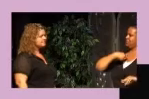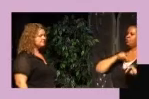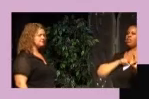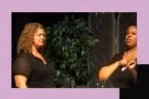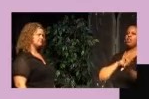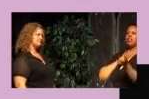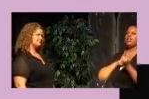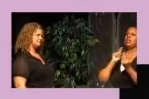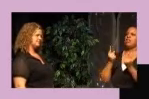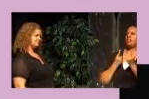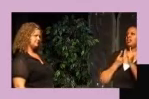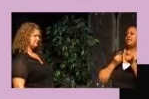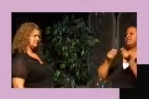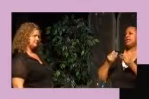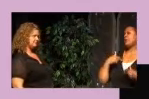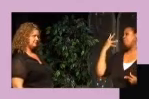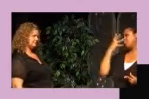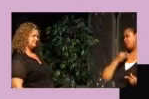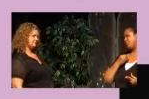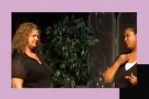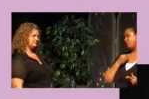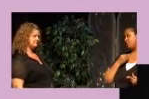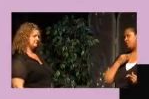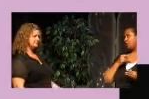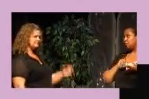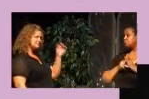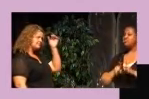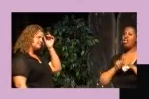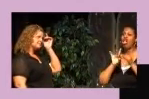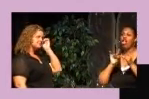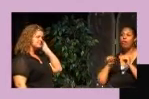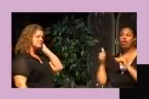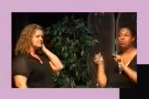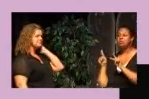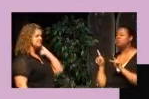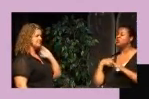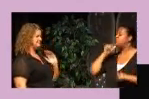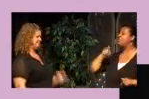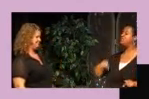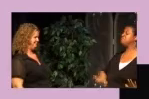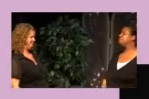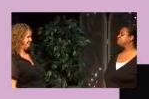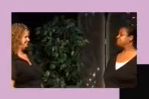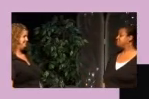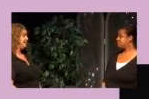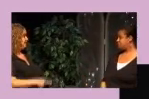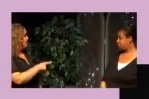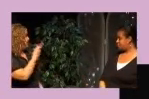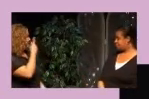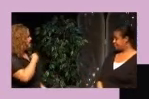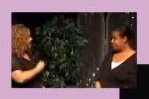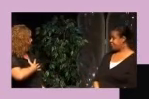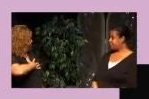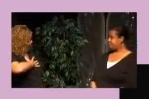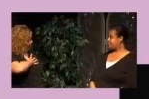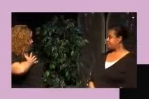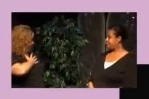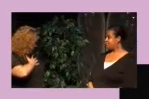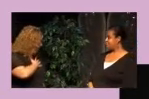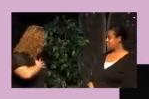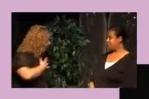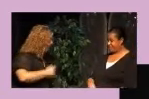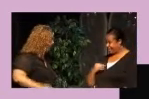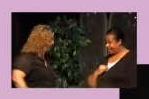gets told how lovely she is. More likely than to be the one to start a conversation. But you are charmed. Charmed?